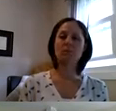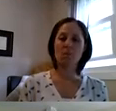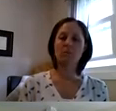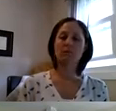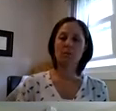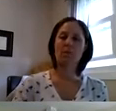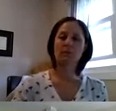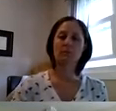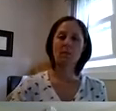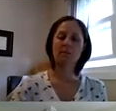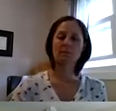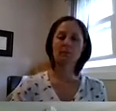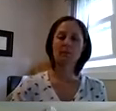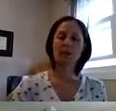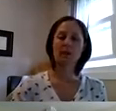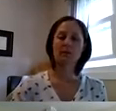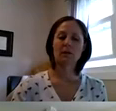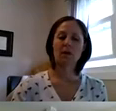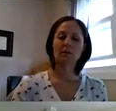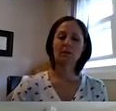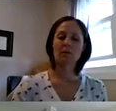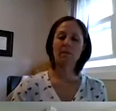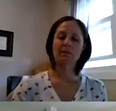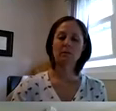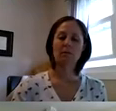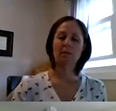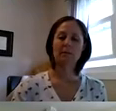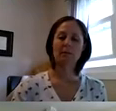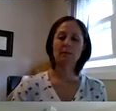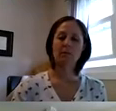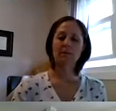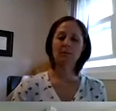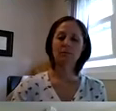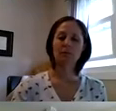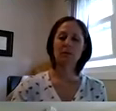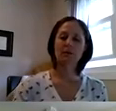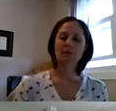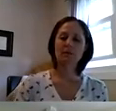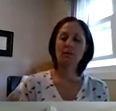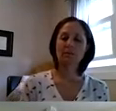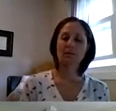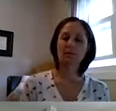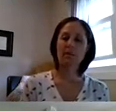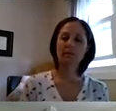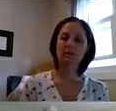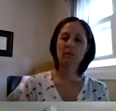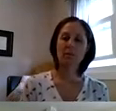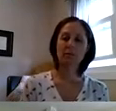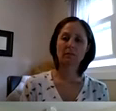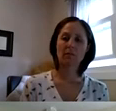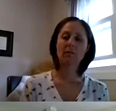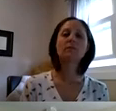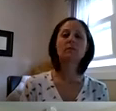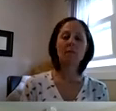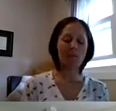any instance, whether that's invoices for contractual work with an artist, whether that is payroll, you